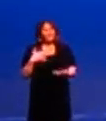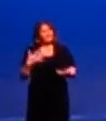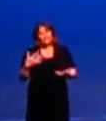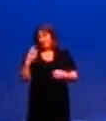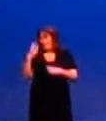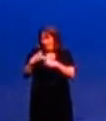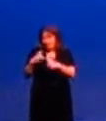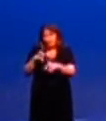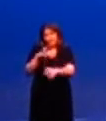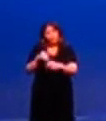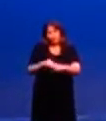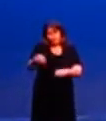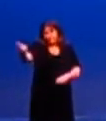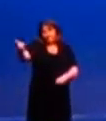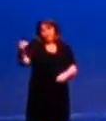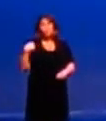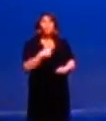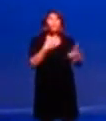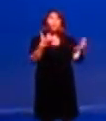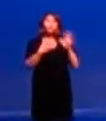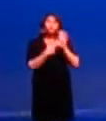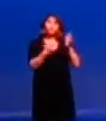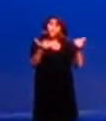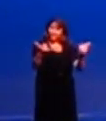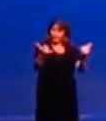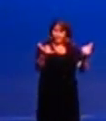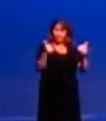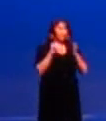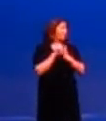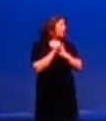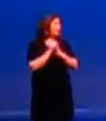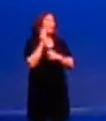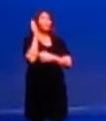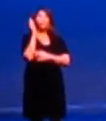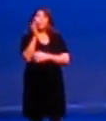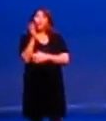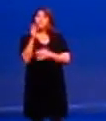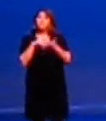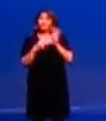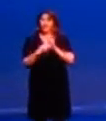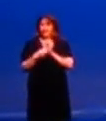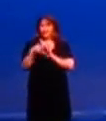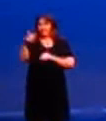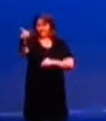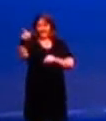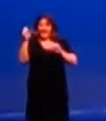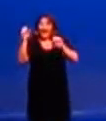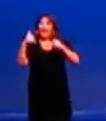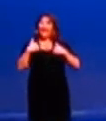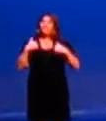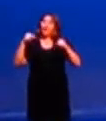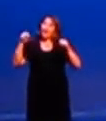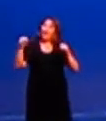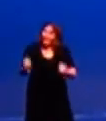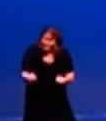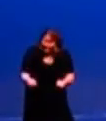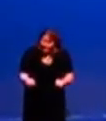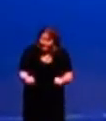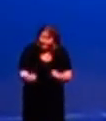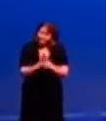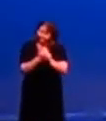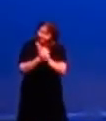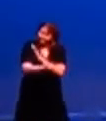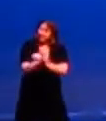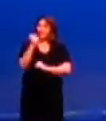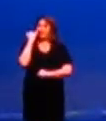be. And we want to show you today that it would take ability. If our kids that are on the spectrum can answer